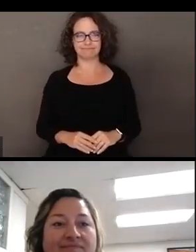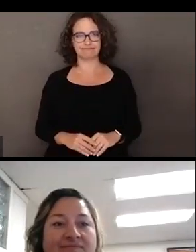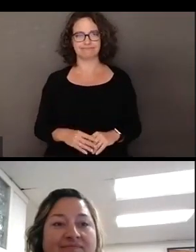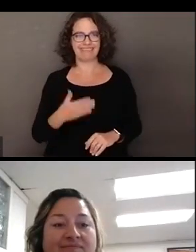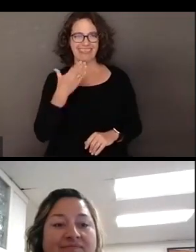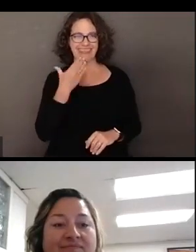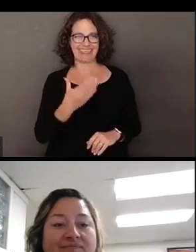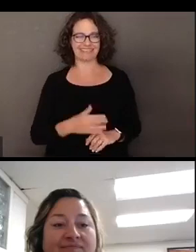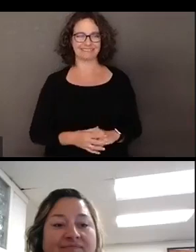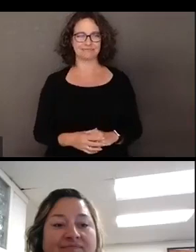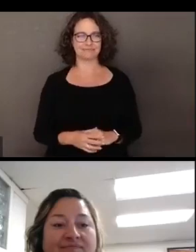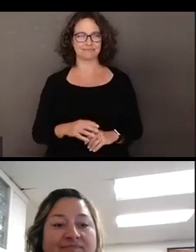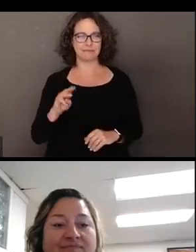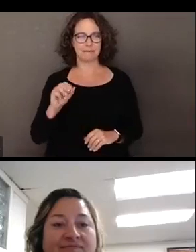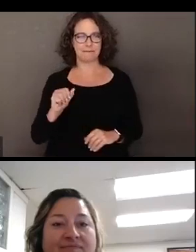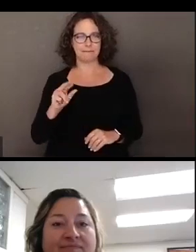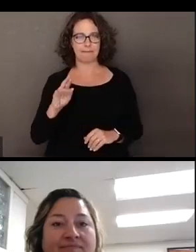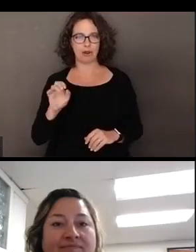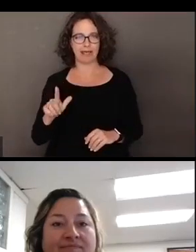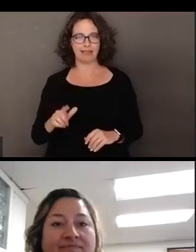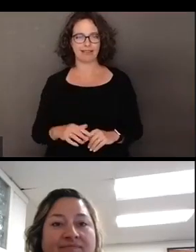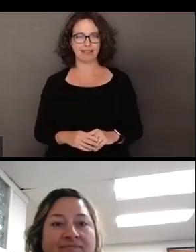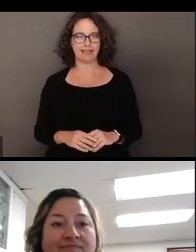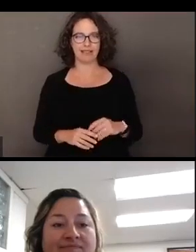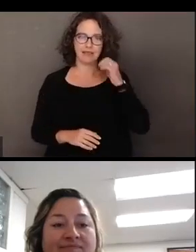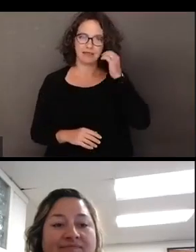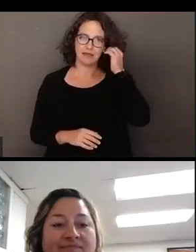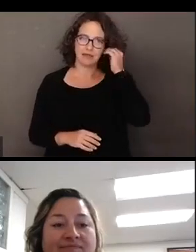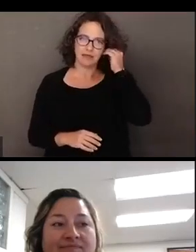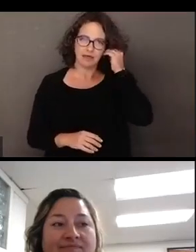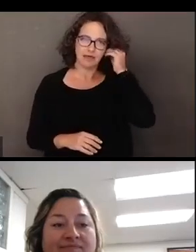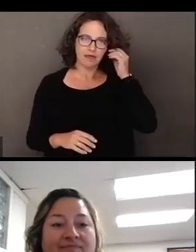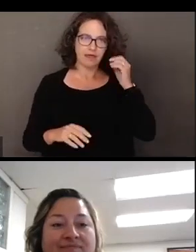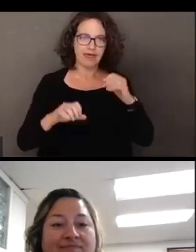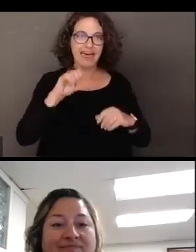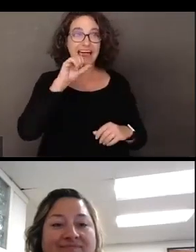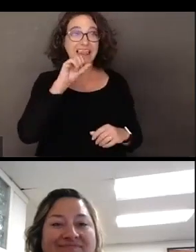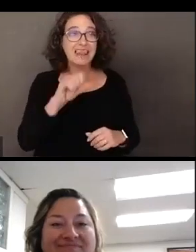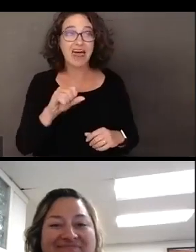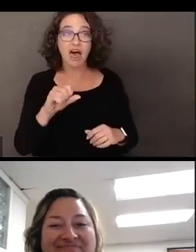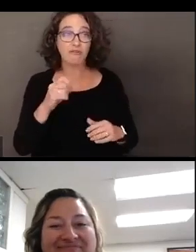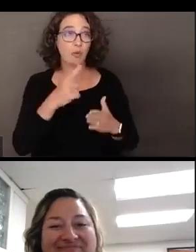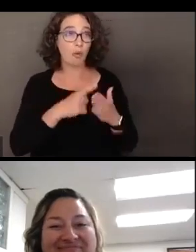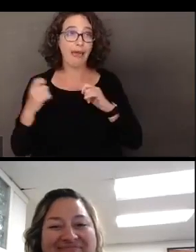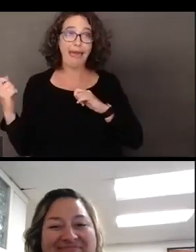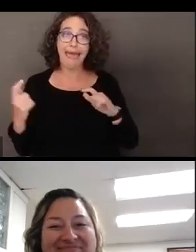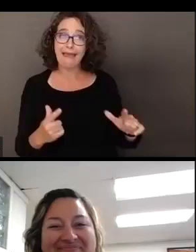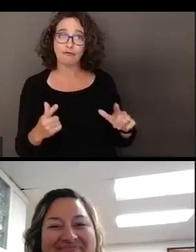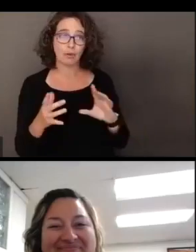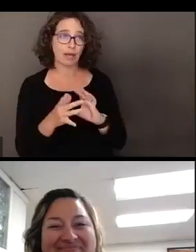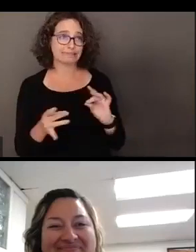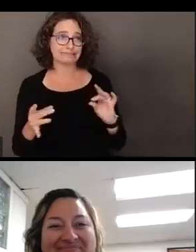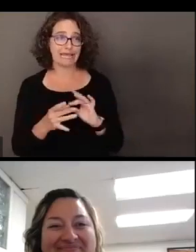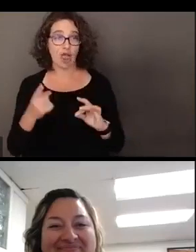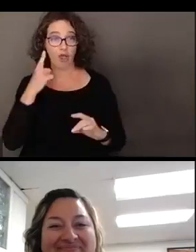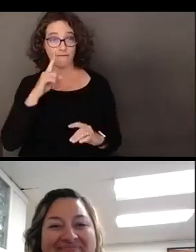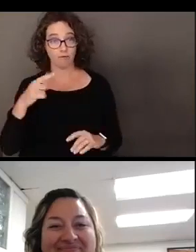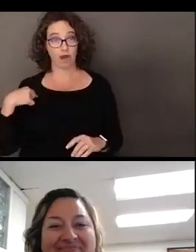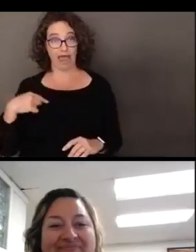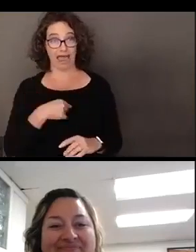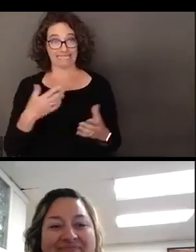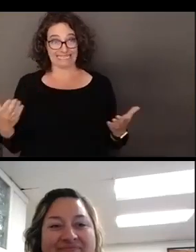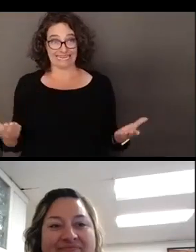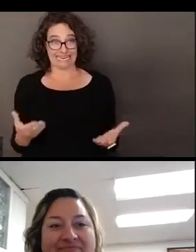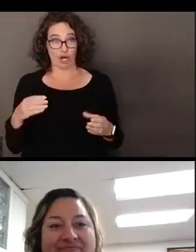Thanks, Rebecca. Marielle. I just love everything that everyone said. And for us here, the center